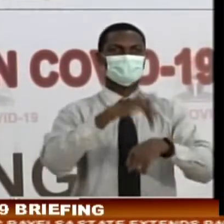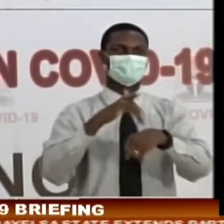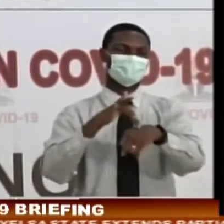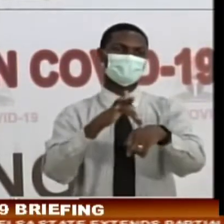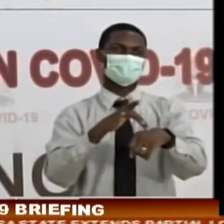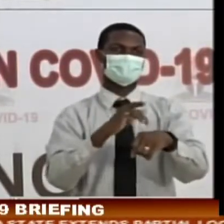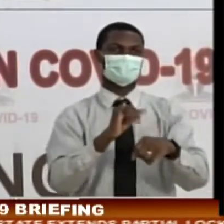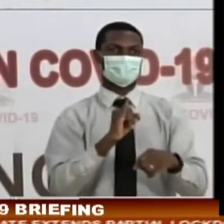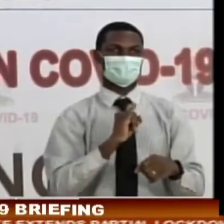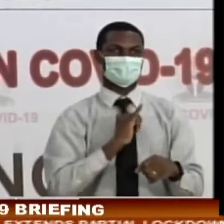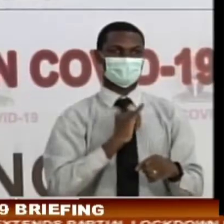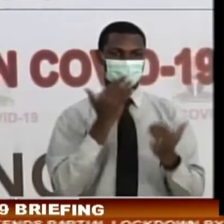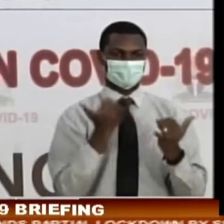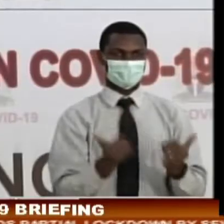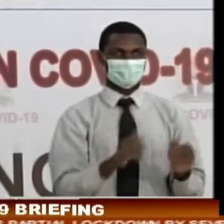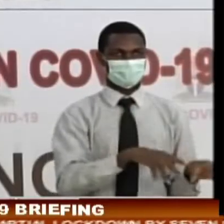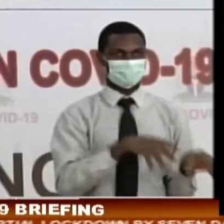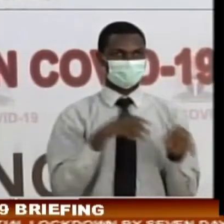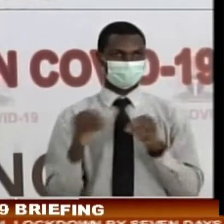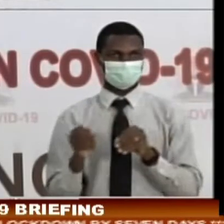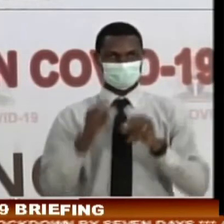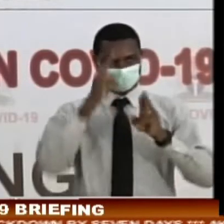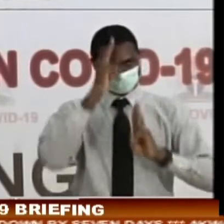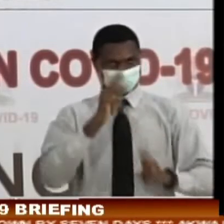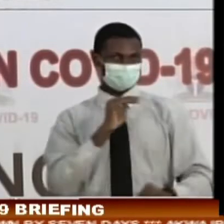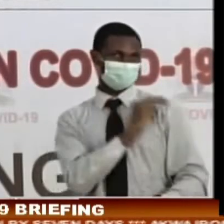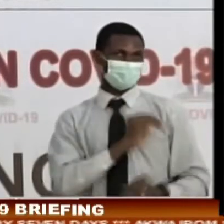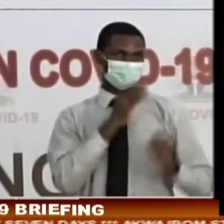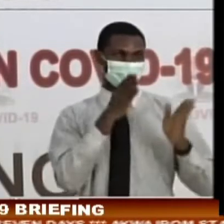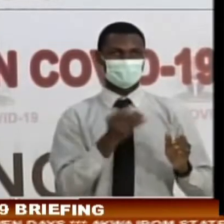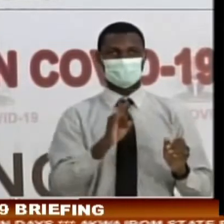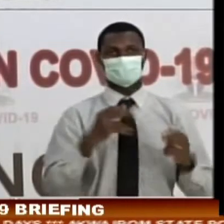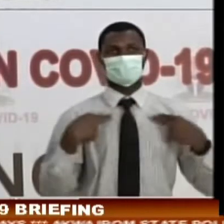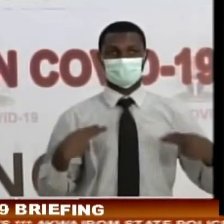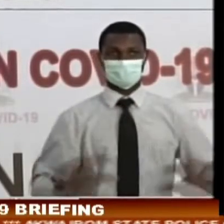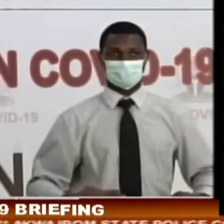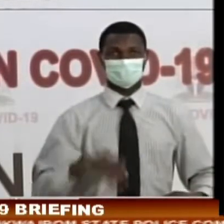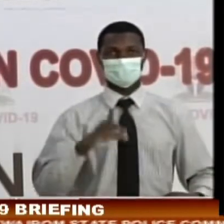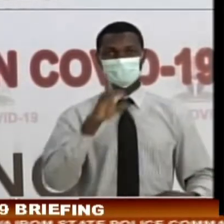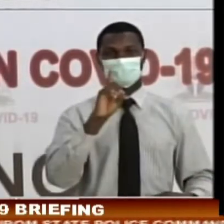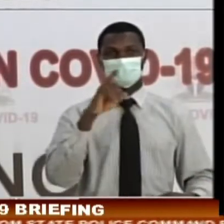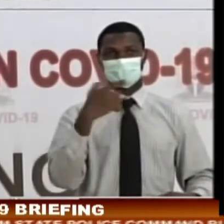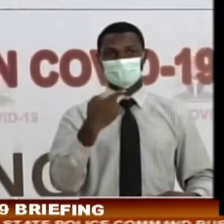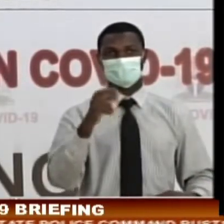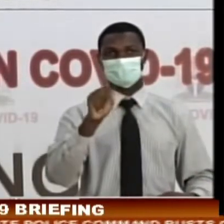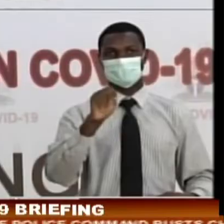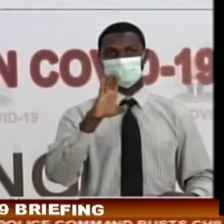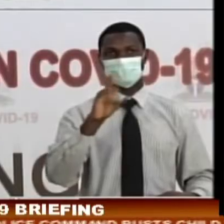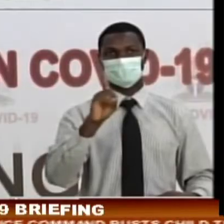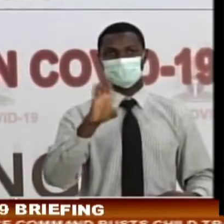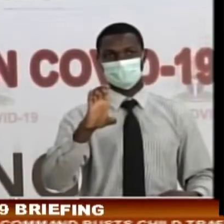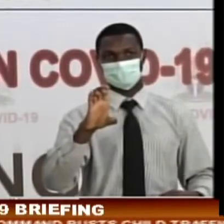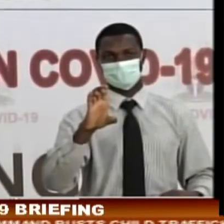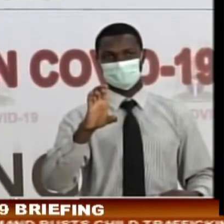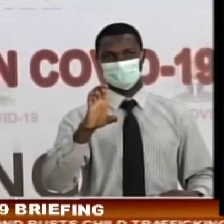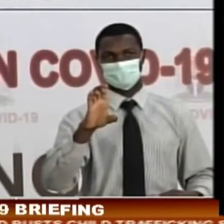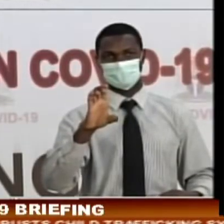now seat the podium to The Honorable minister of Health the DG Nigerian Center for Disease